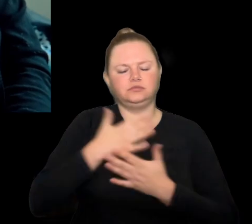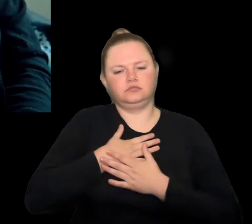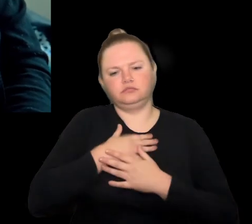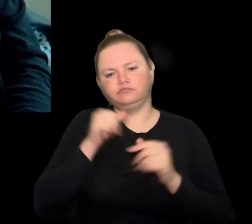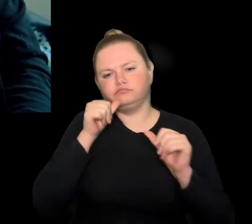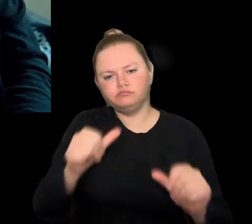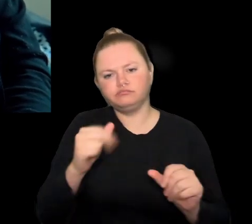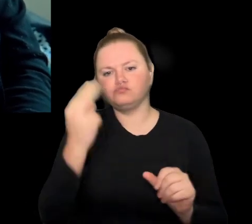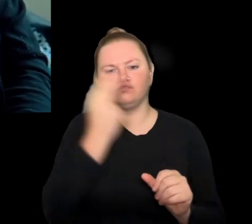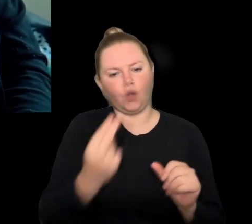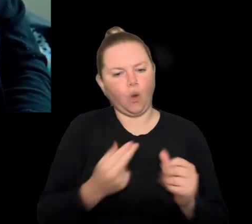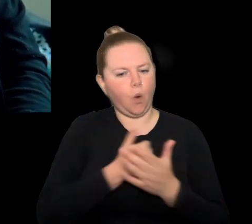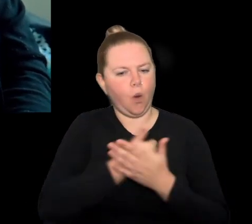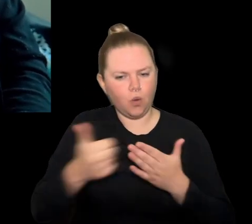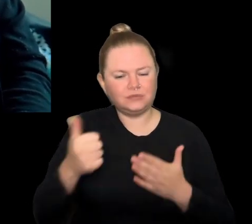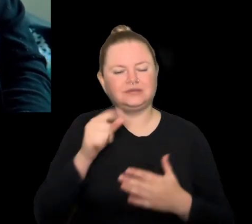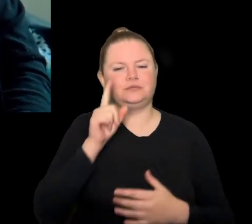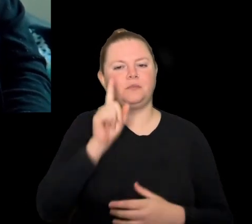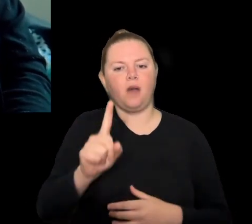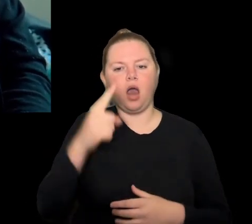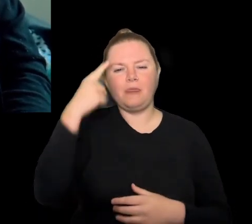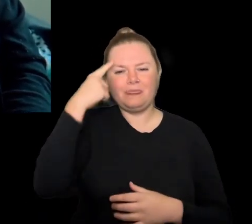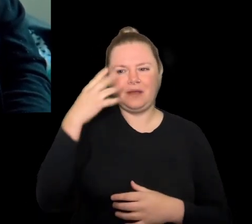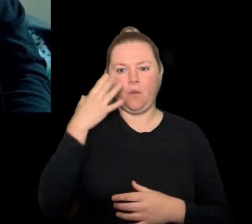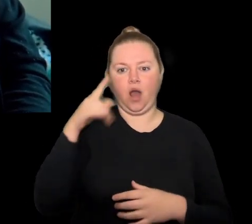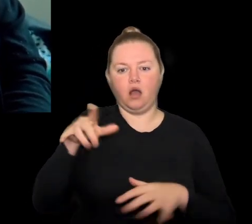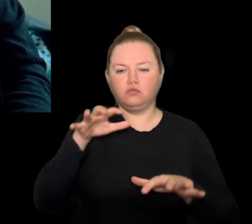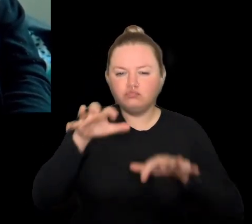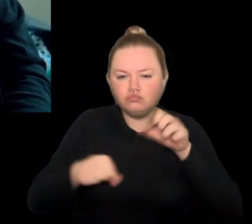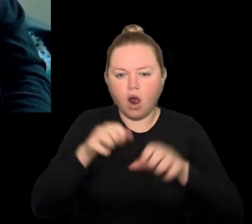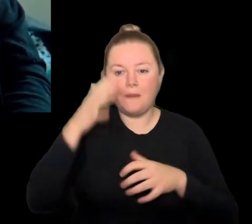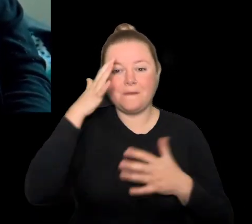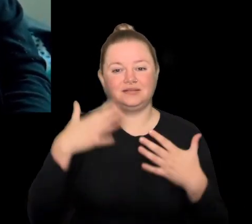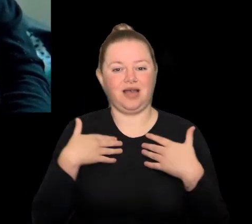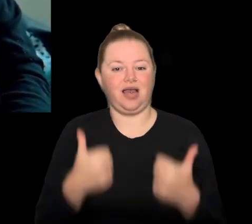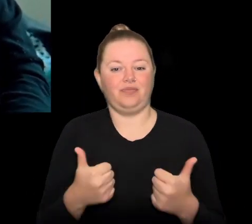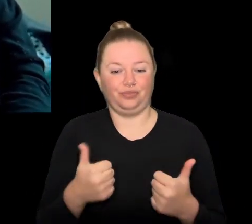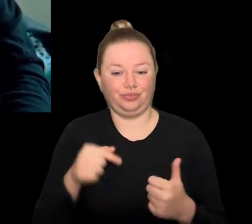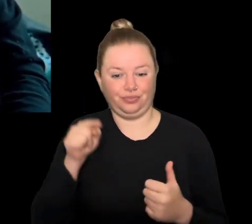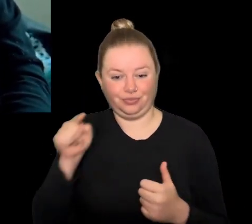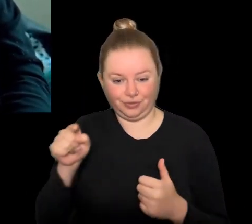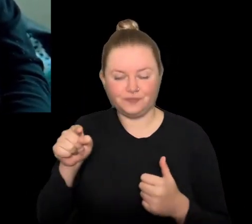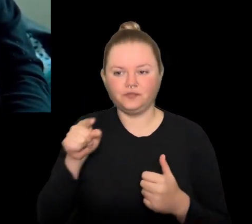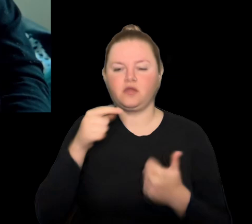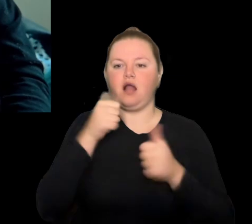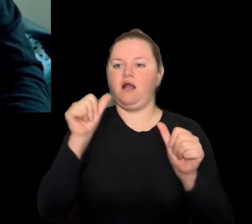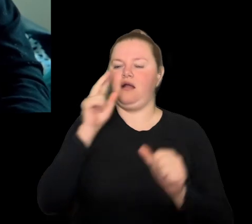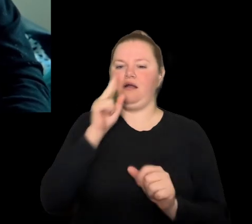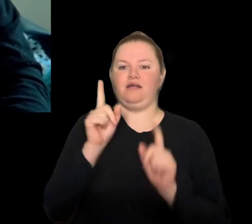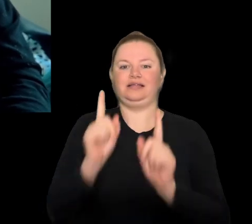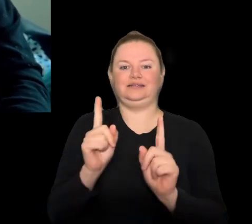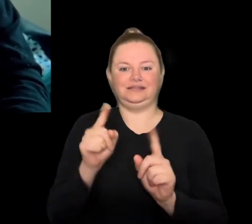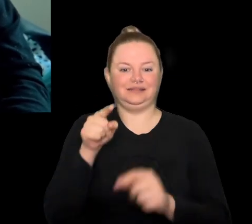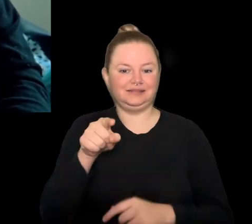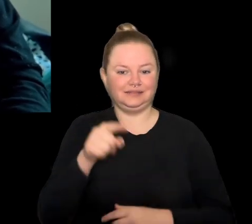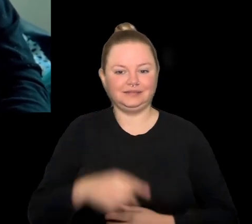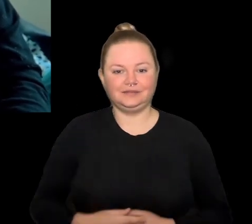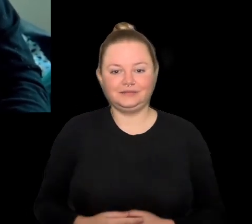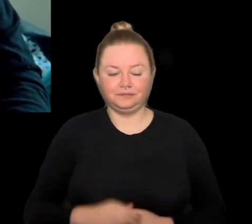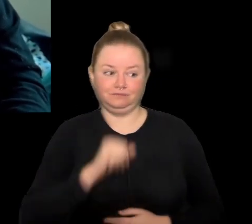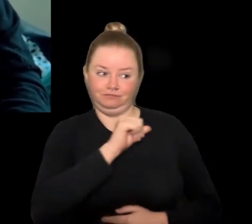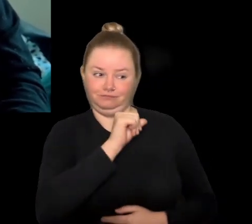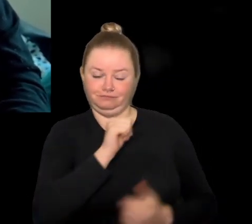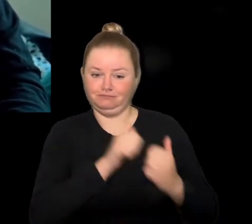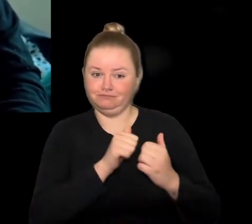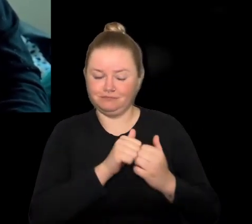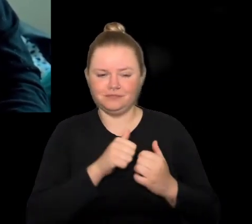loved drawing, but I think when she was struggling with her mental health, that's when we seen it.